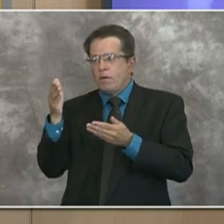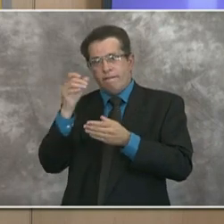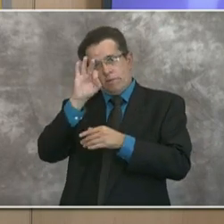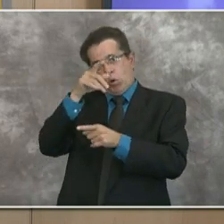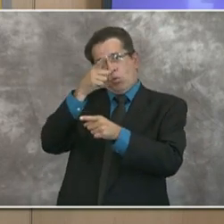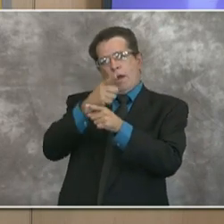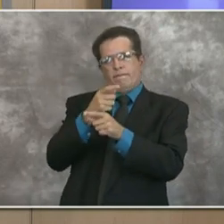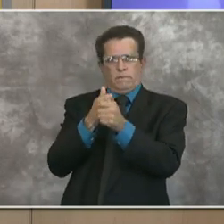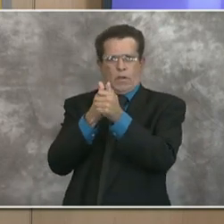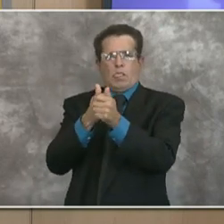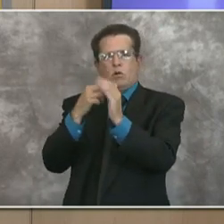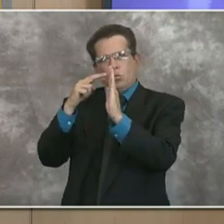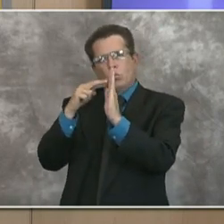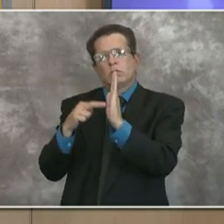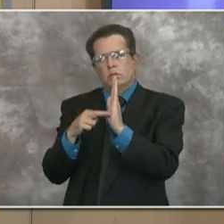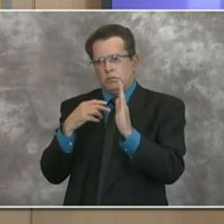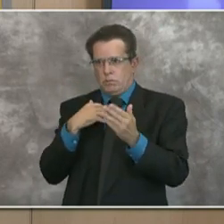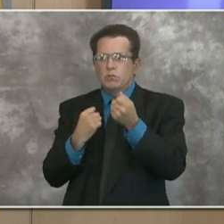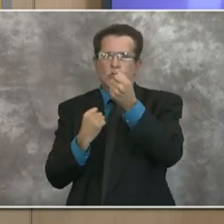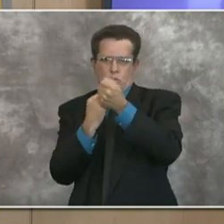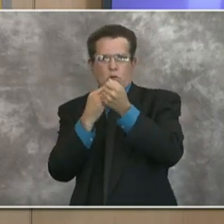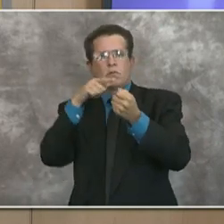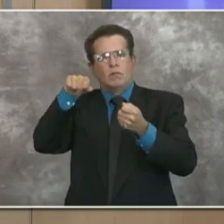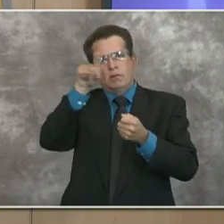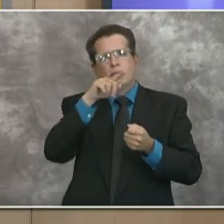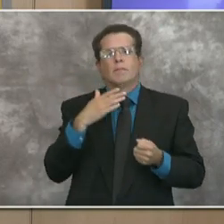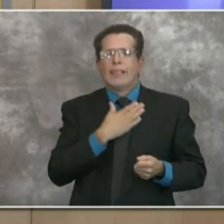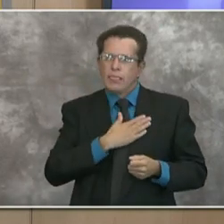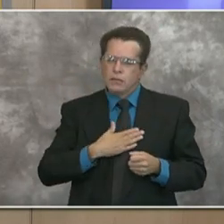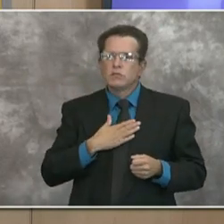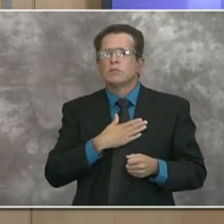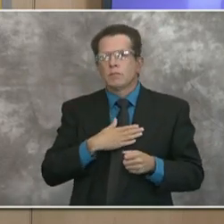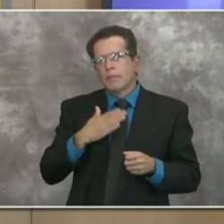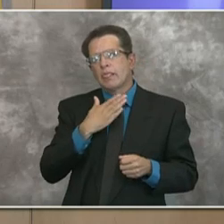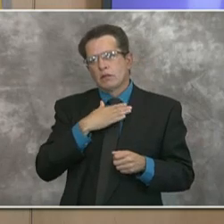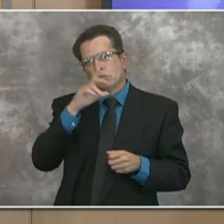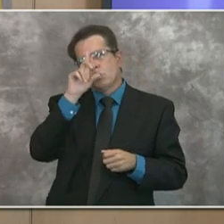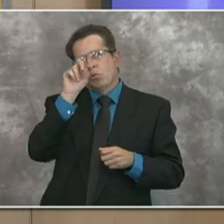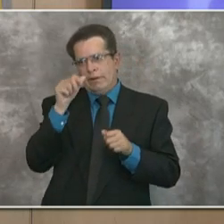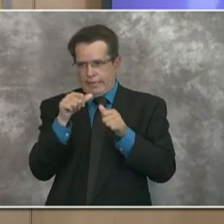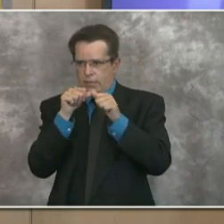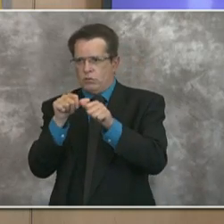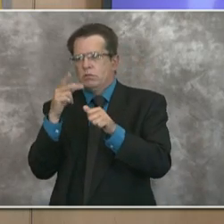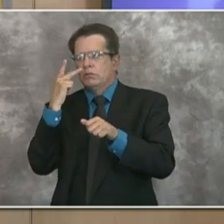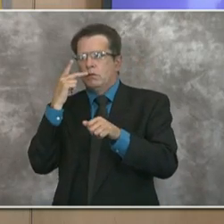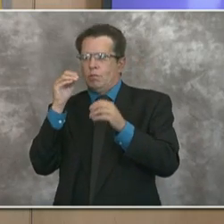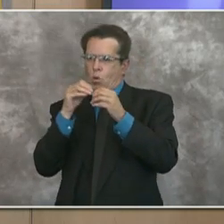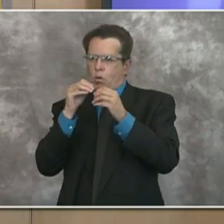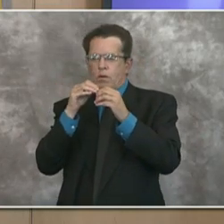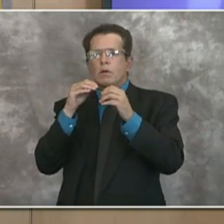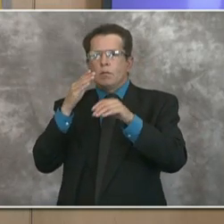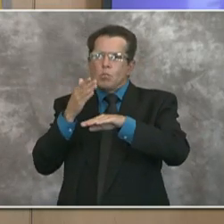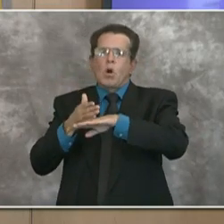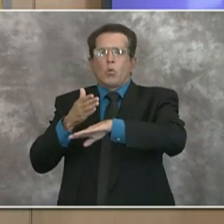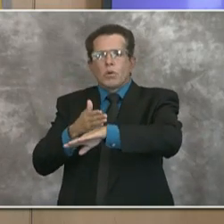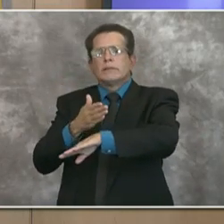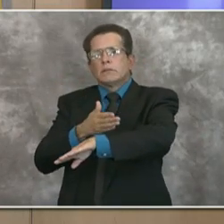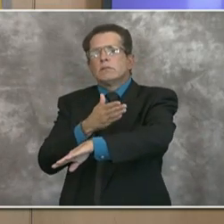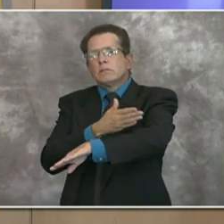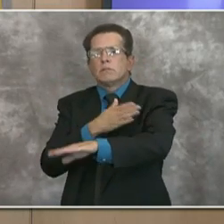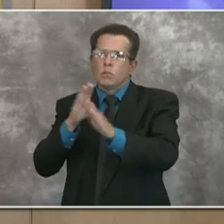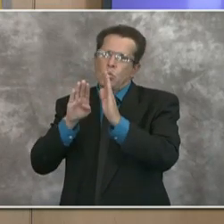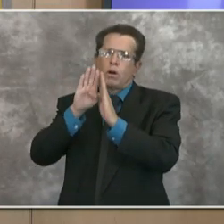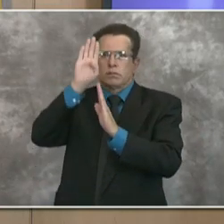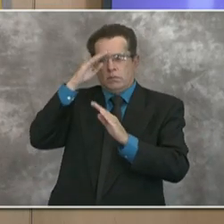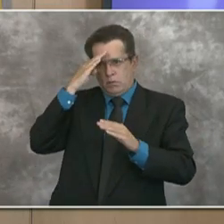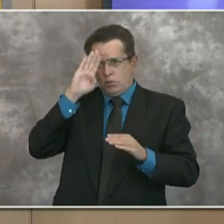And so we continue to encourage the public to please, please, please, let's continue to see this forward progress, and let's know that we all have